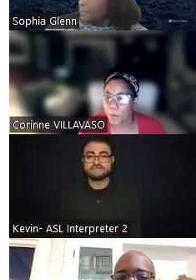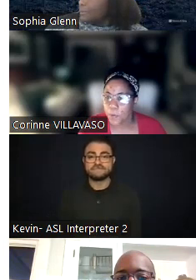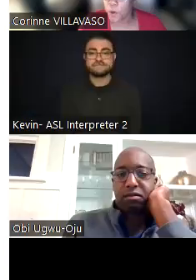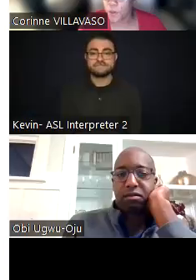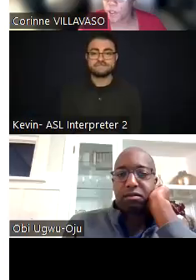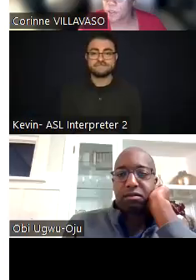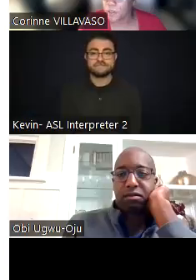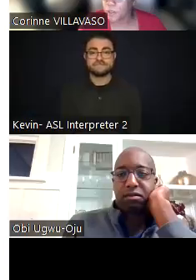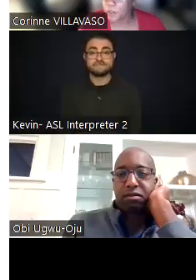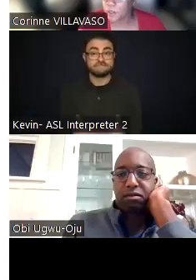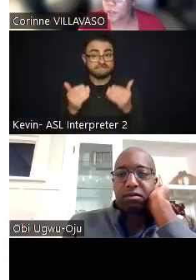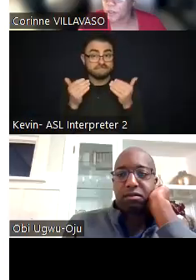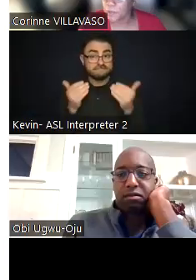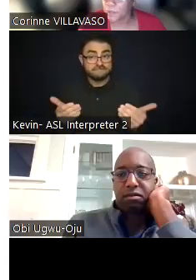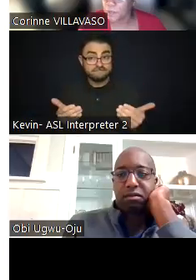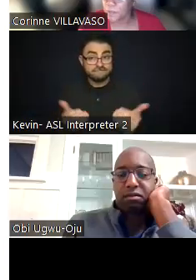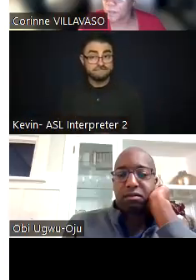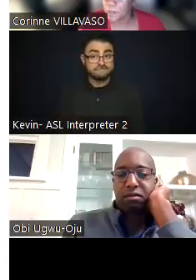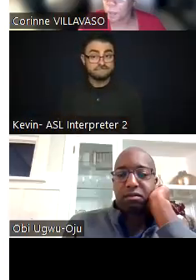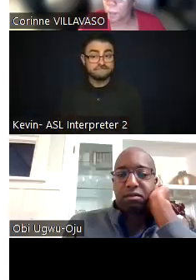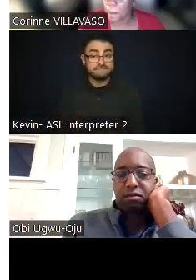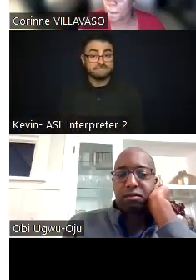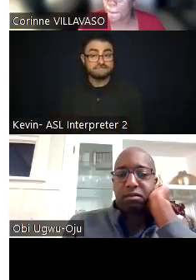May we move forward?